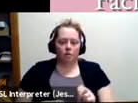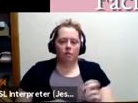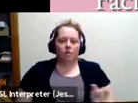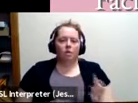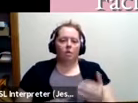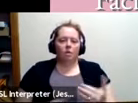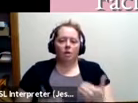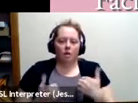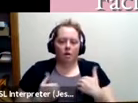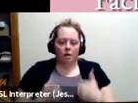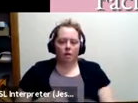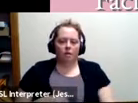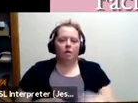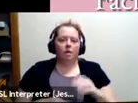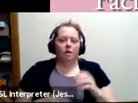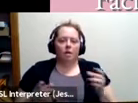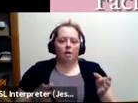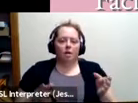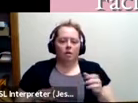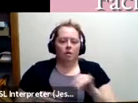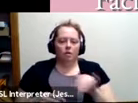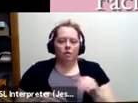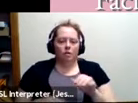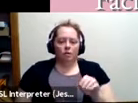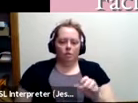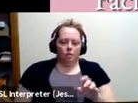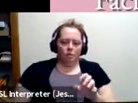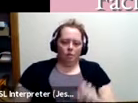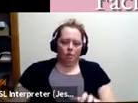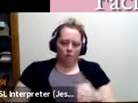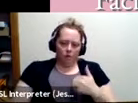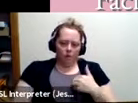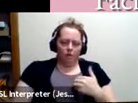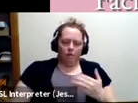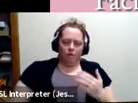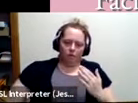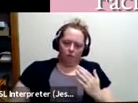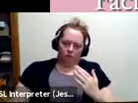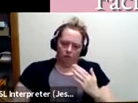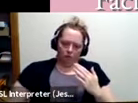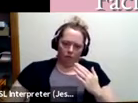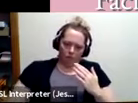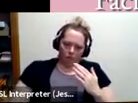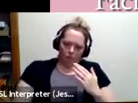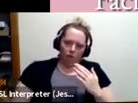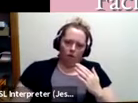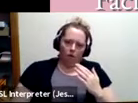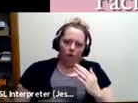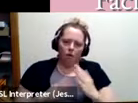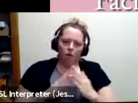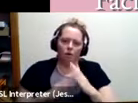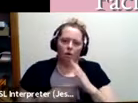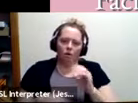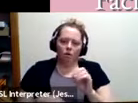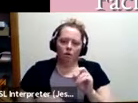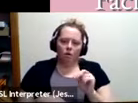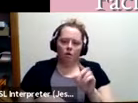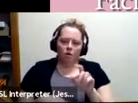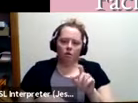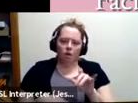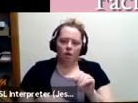director for Dreams of Hope and a teaching artist with City Theater Company. Gonzalo Bird-Munoz, they,